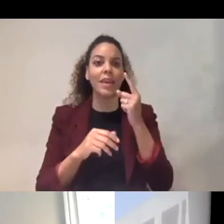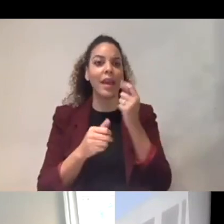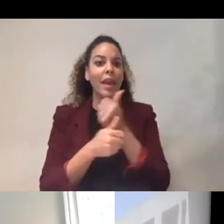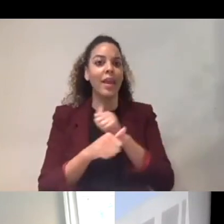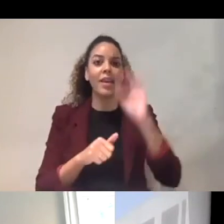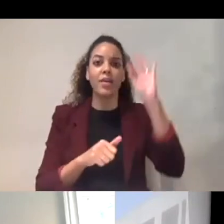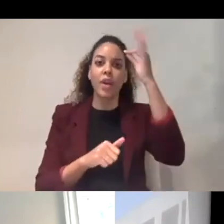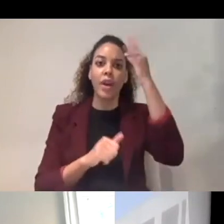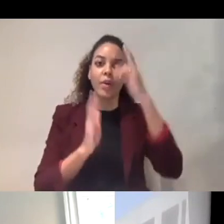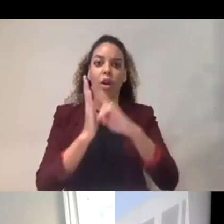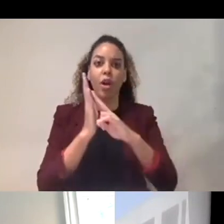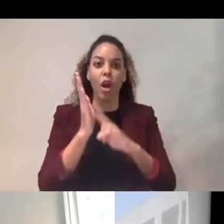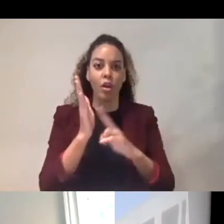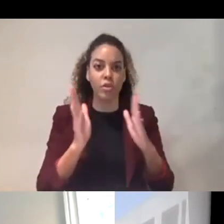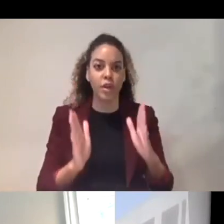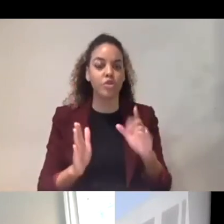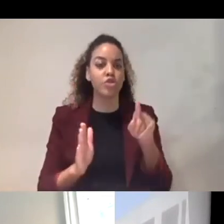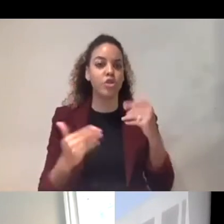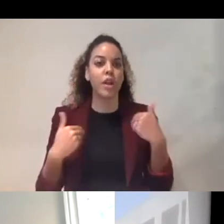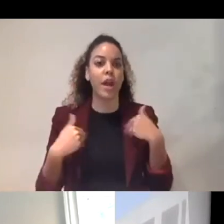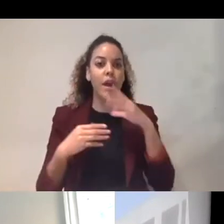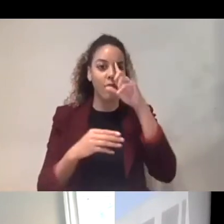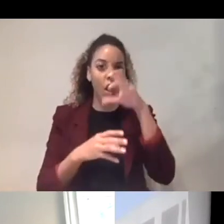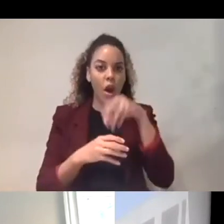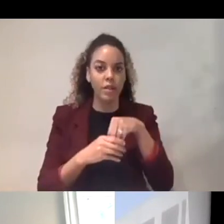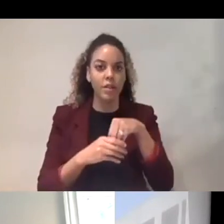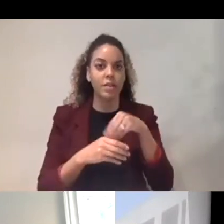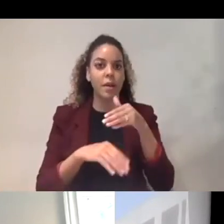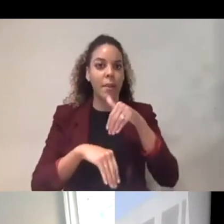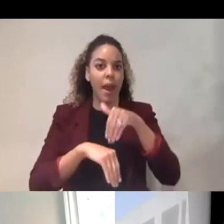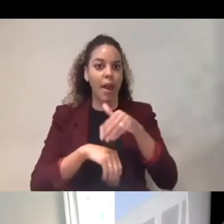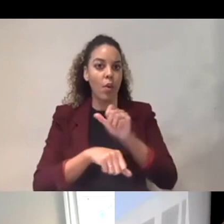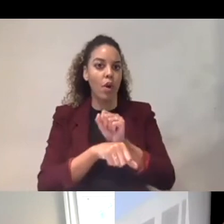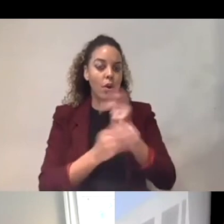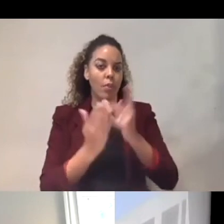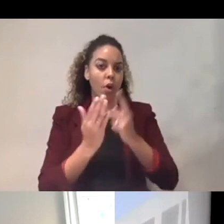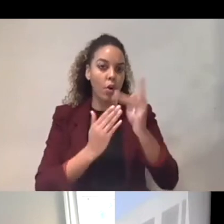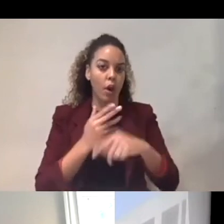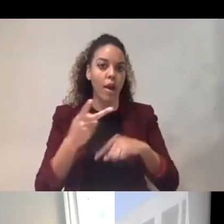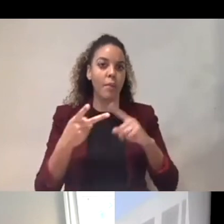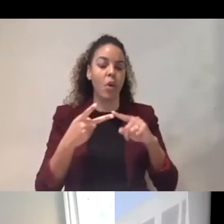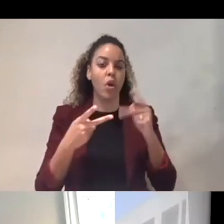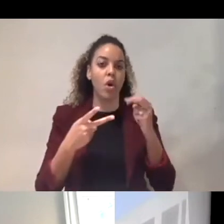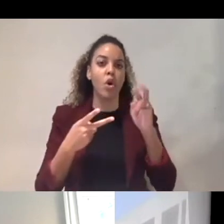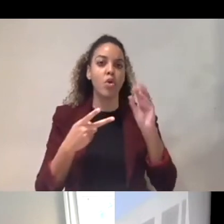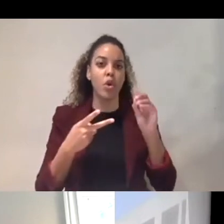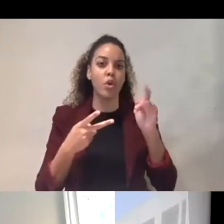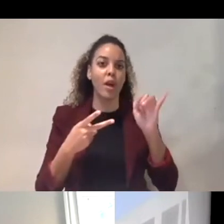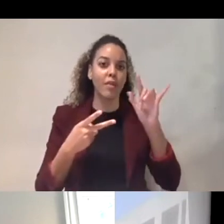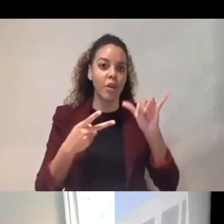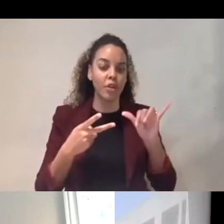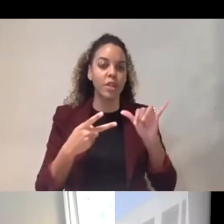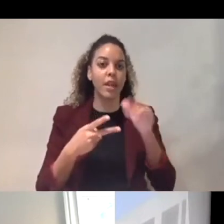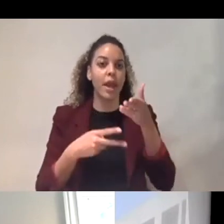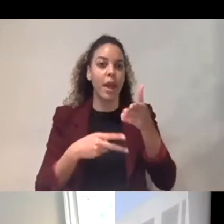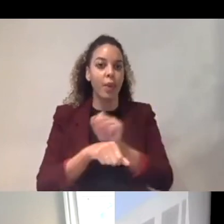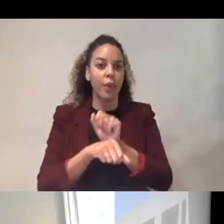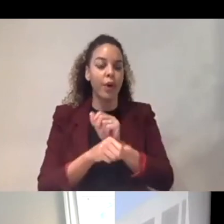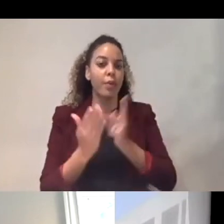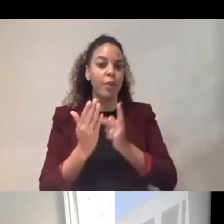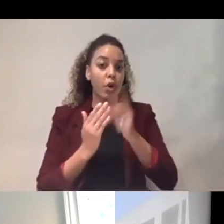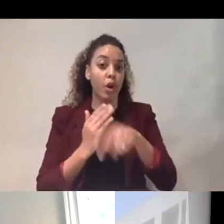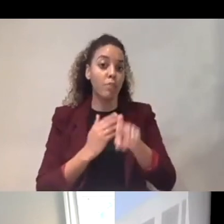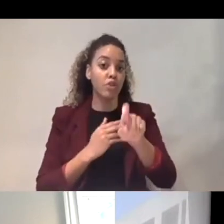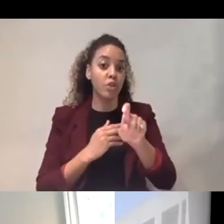have an autism at work program or a neurodiversity at work program. We initially saw them starting in the tech